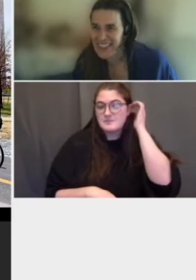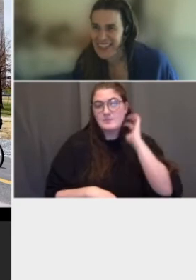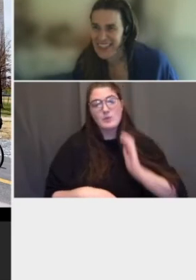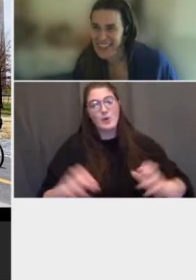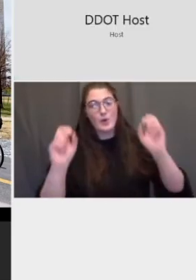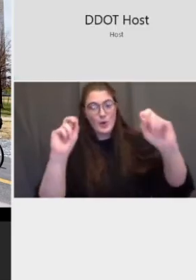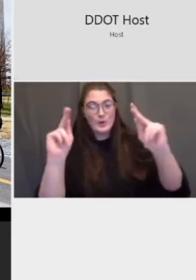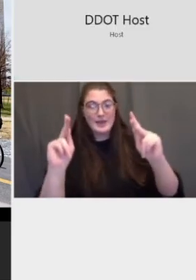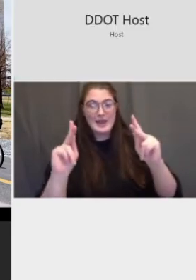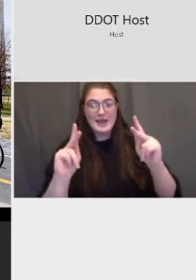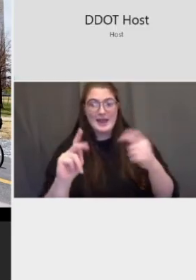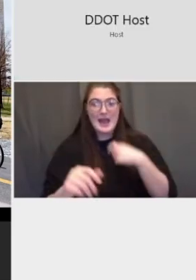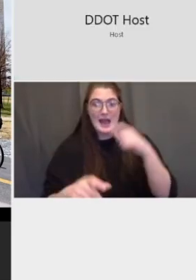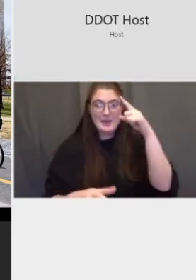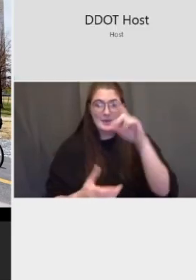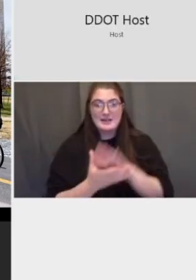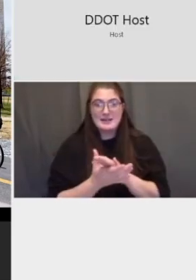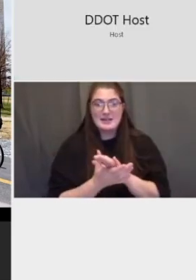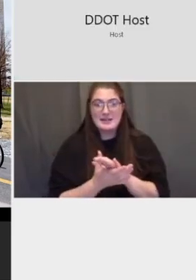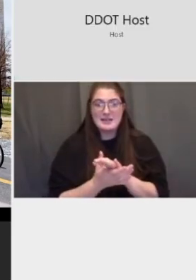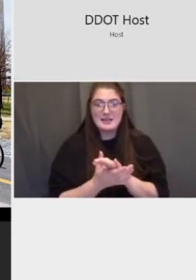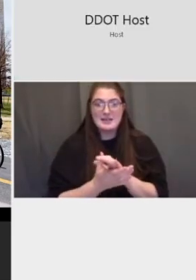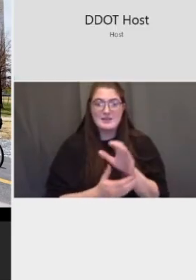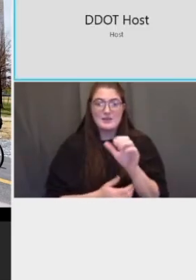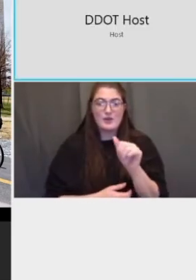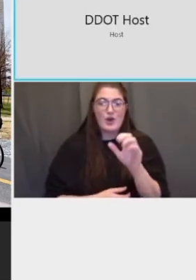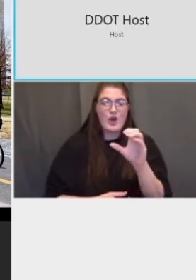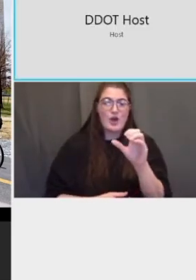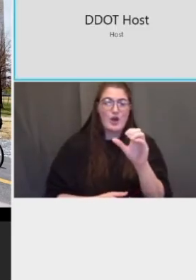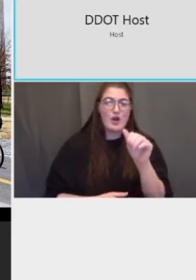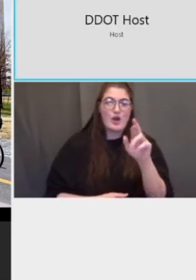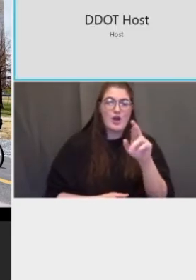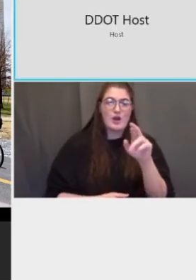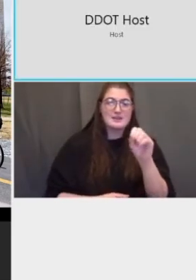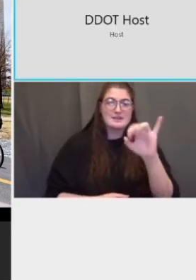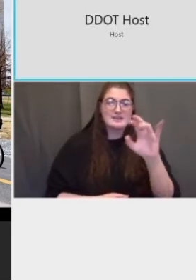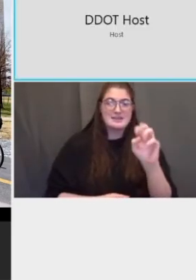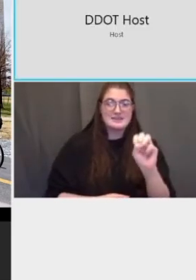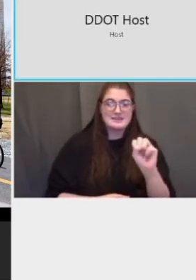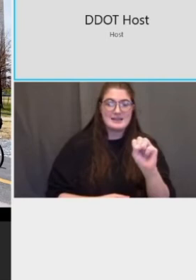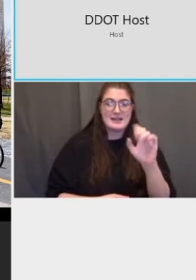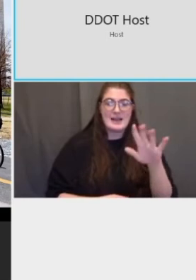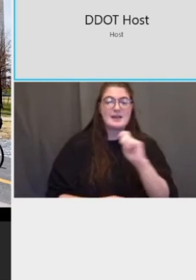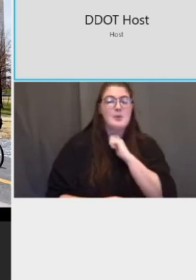Okay, I believe Karthik was the first one who had raised a hand. I am unmuting you.